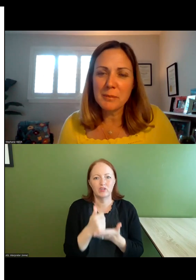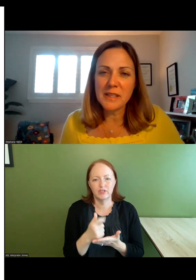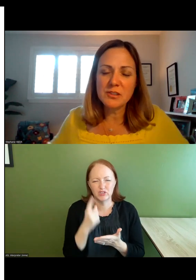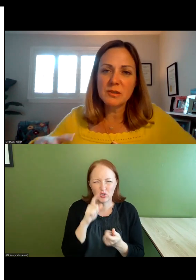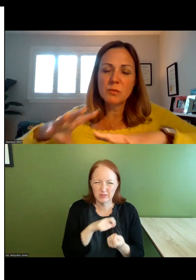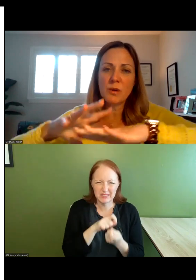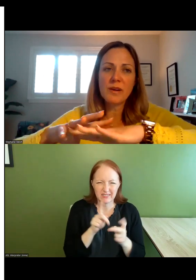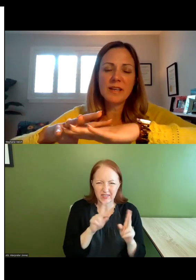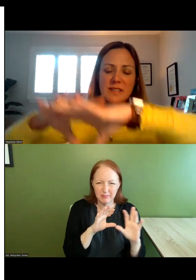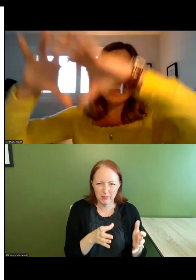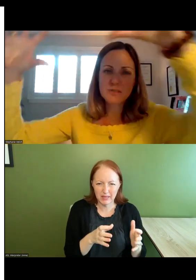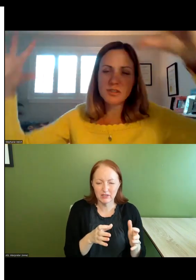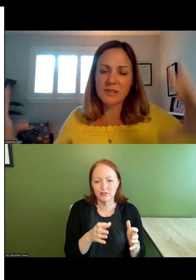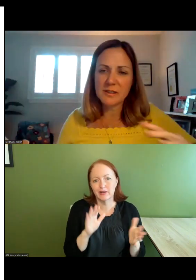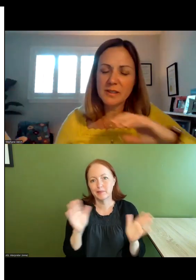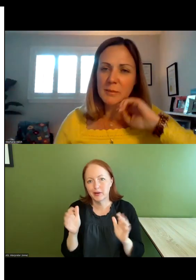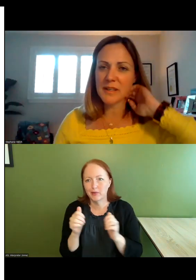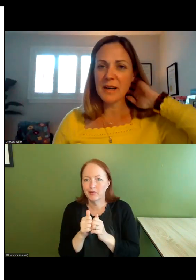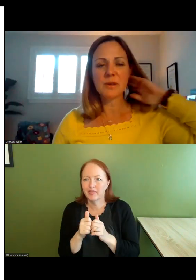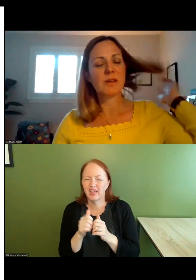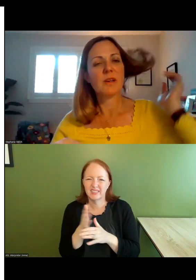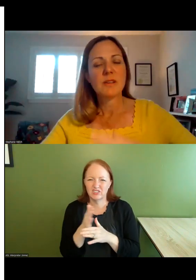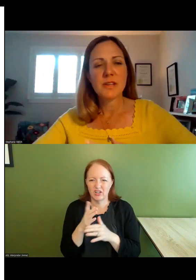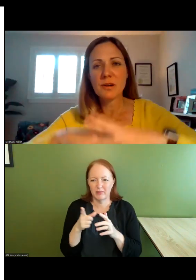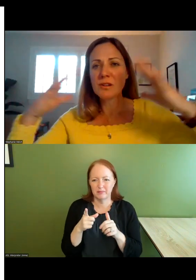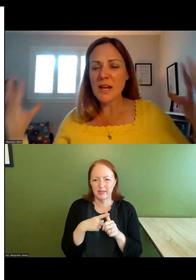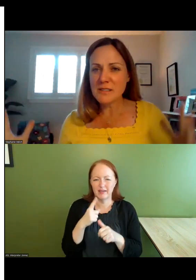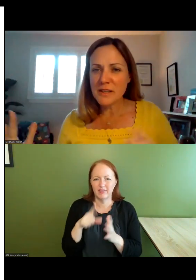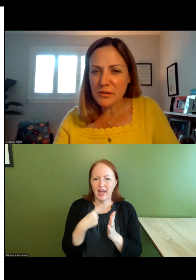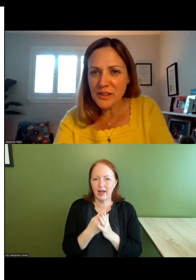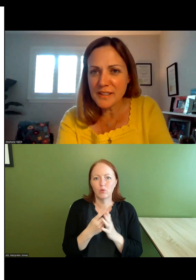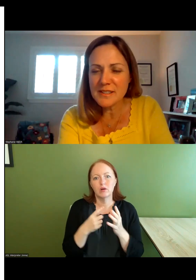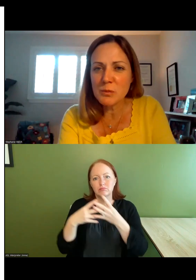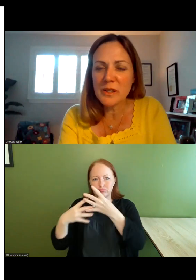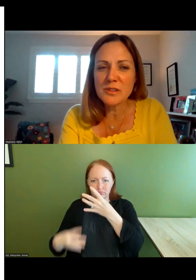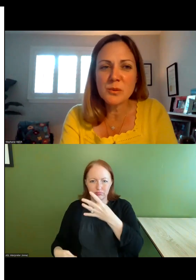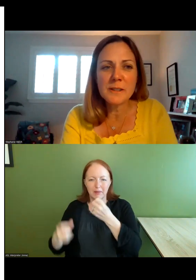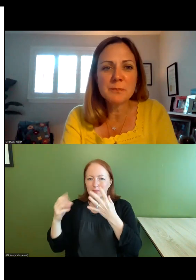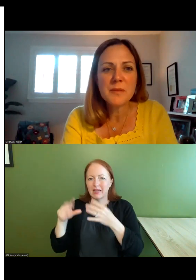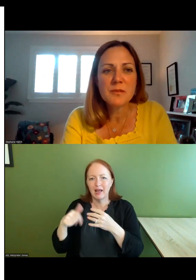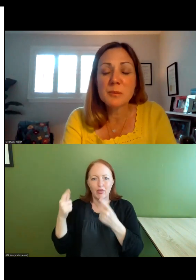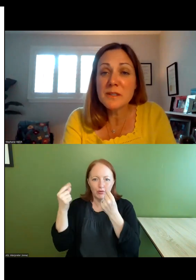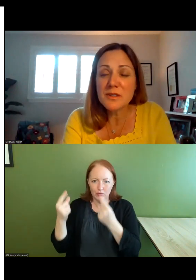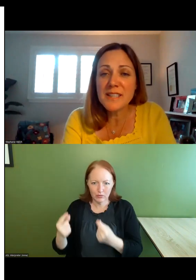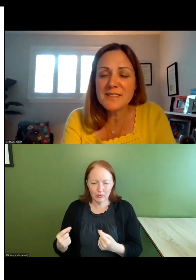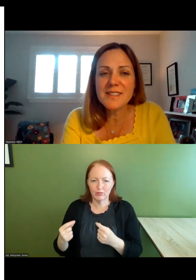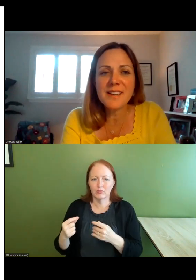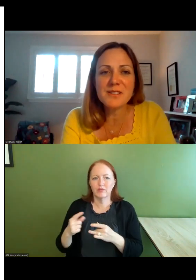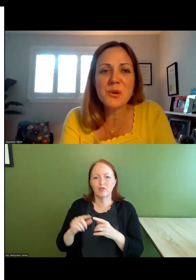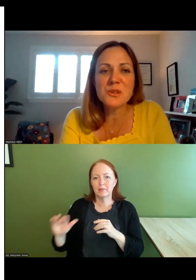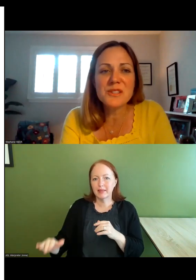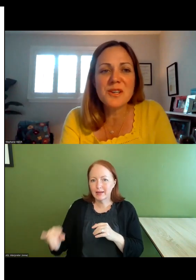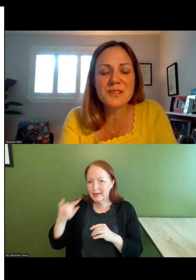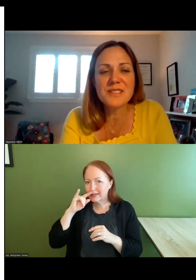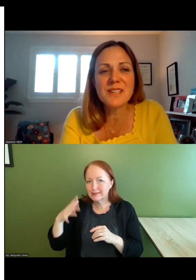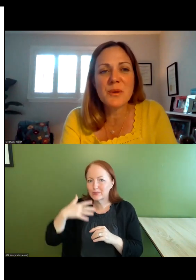particular population, whereas, as I shared at the top of the hour, there are lots of other things that we are doing, from little kids